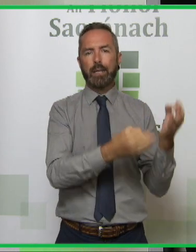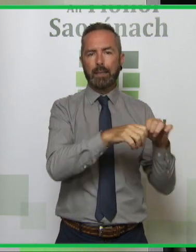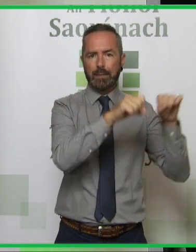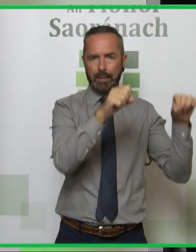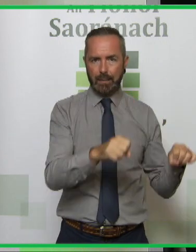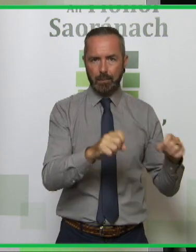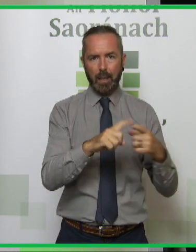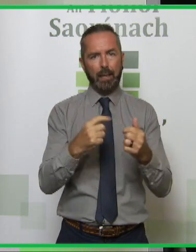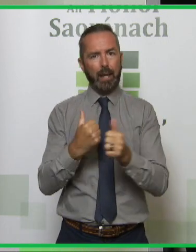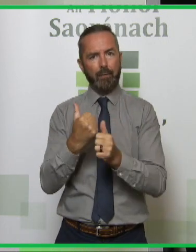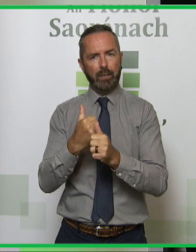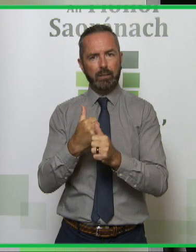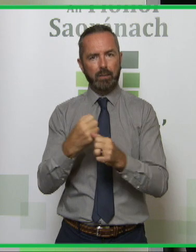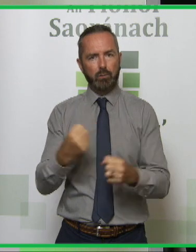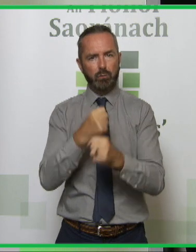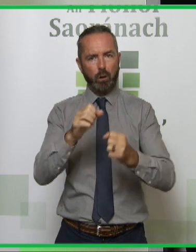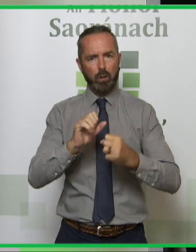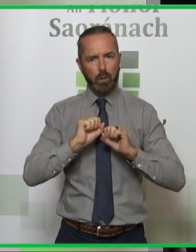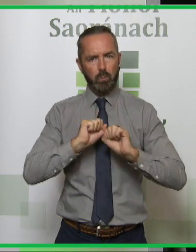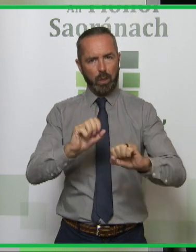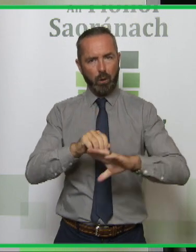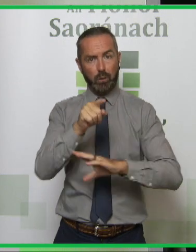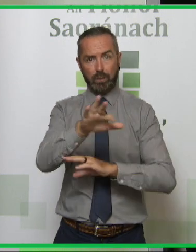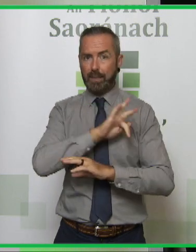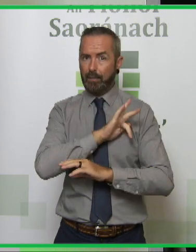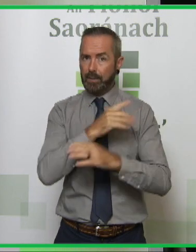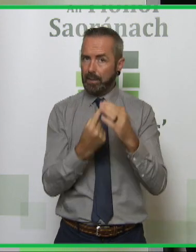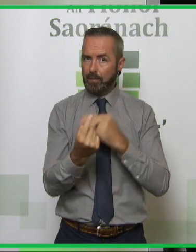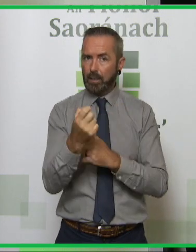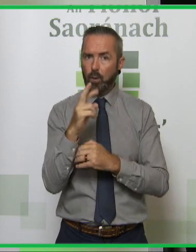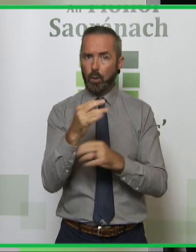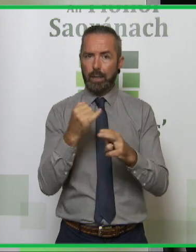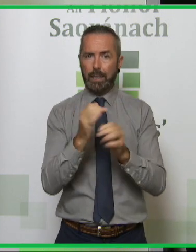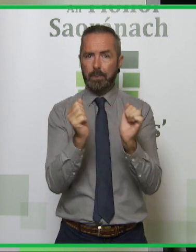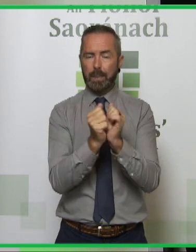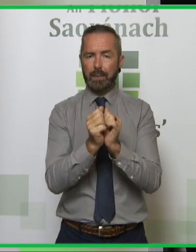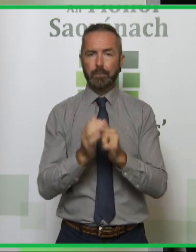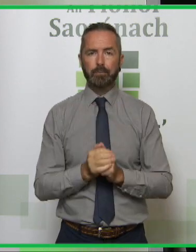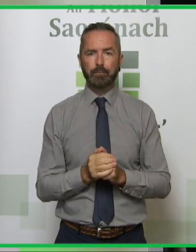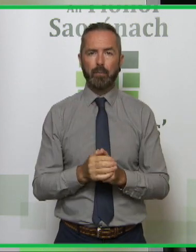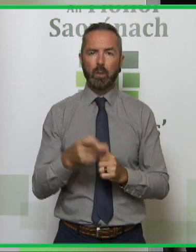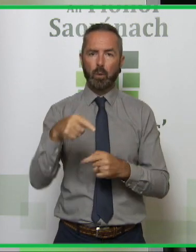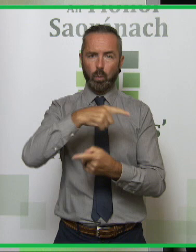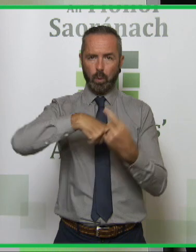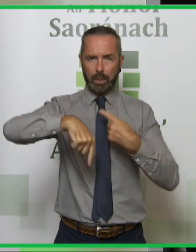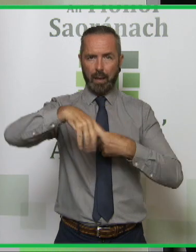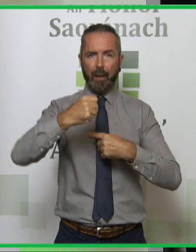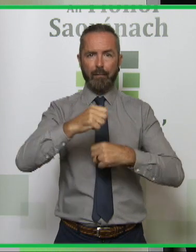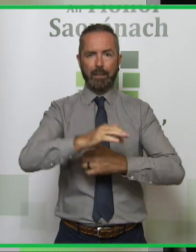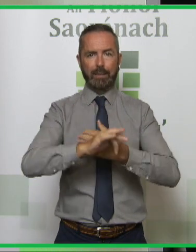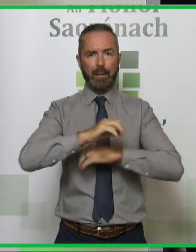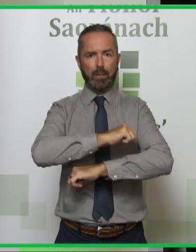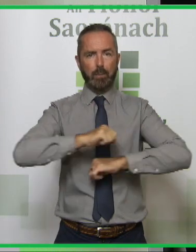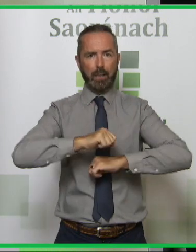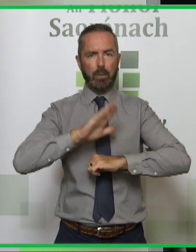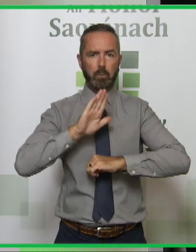advocates put particular pressure on yourselves as individuals or ourselves as an Assembly meeting. We have this safe space. It has to be protected